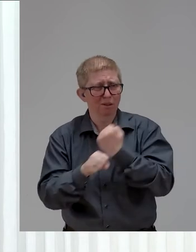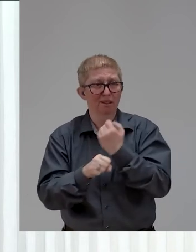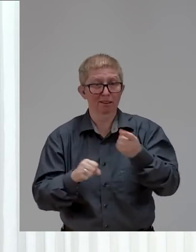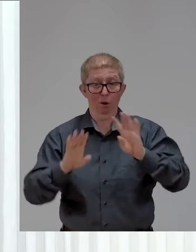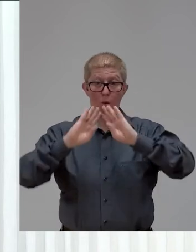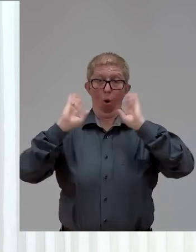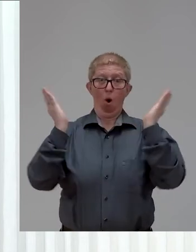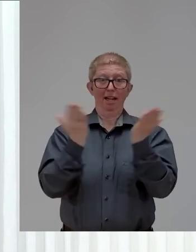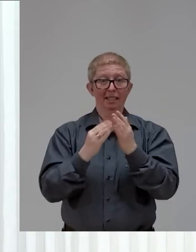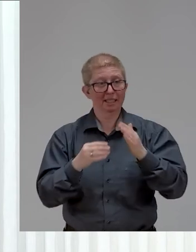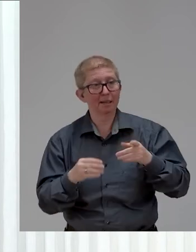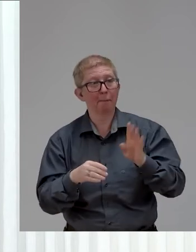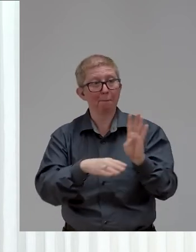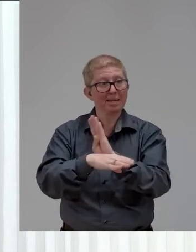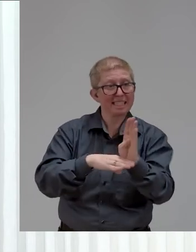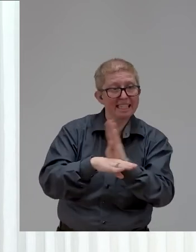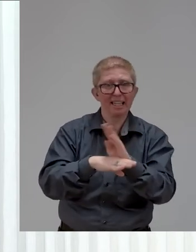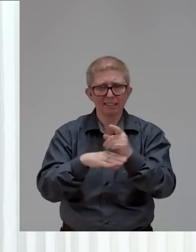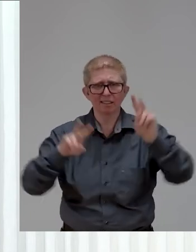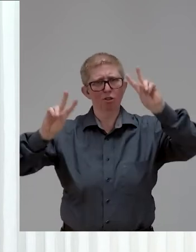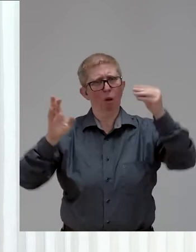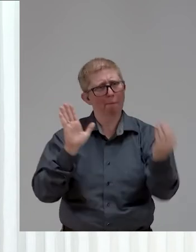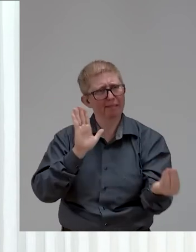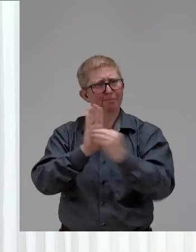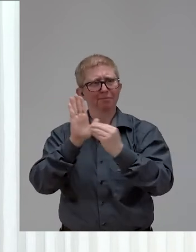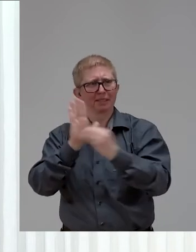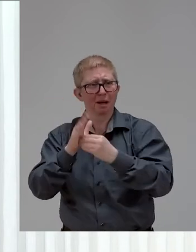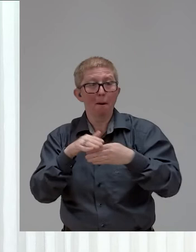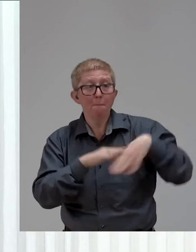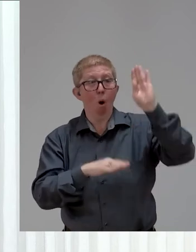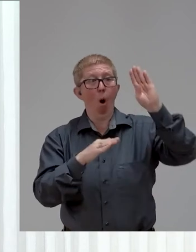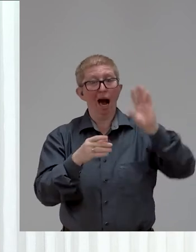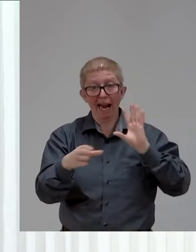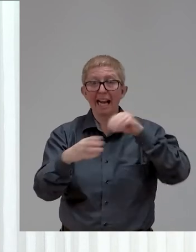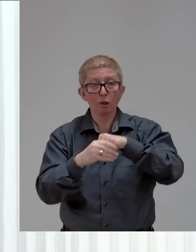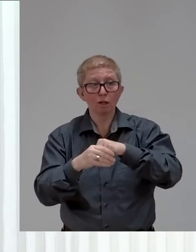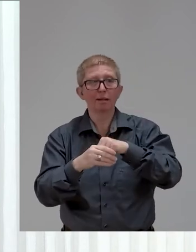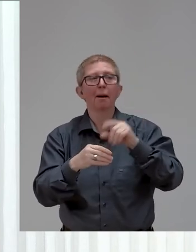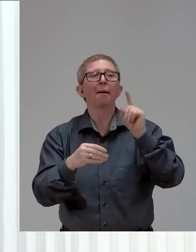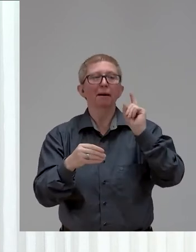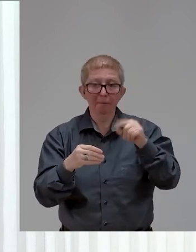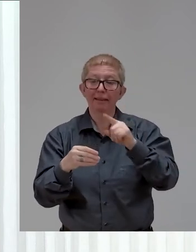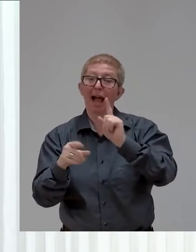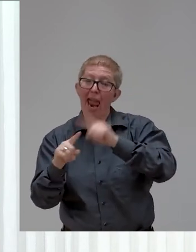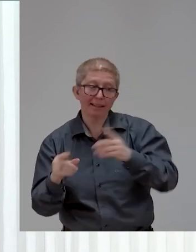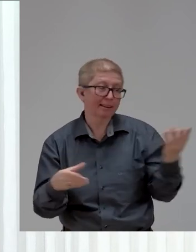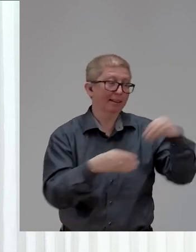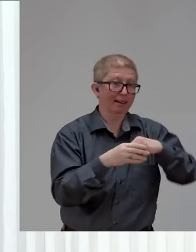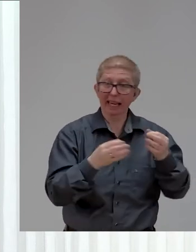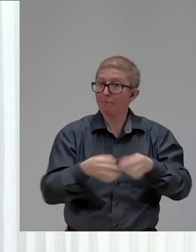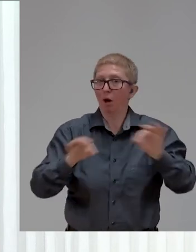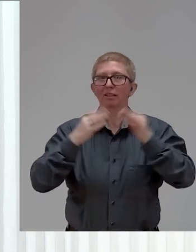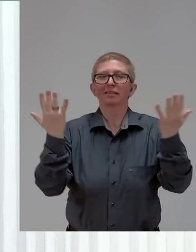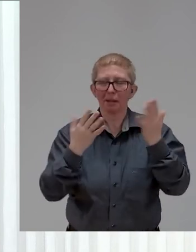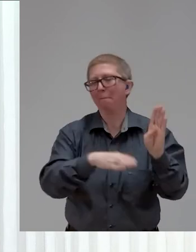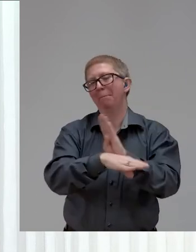sector understand that inclusion is not only good, but also good for business. I very much believe that social entrepreneurs will